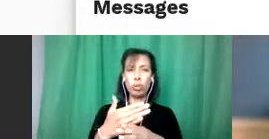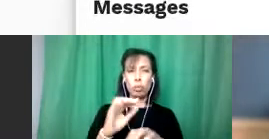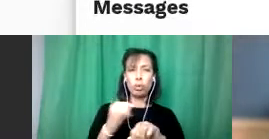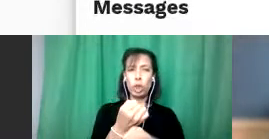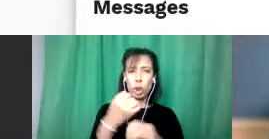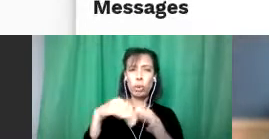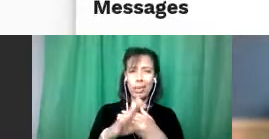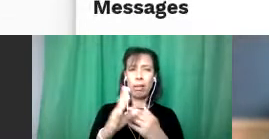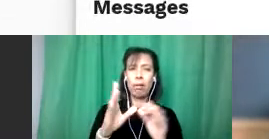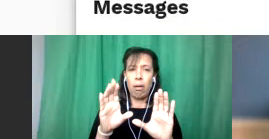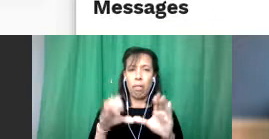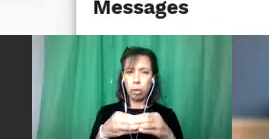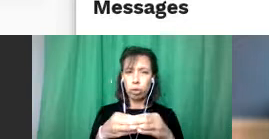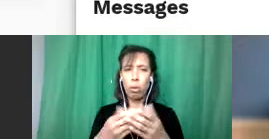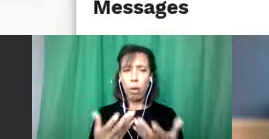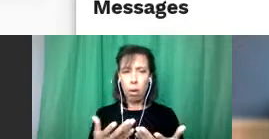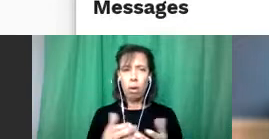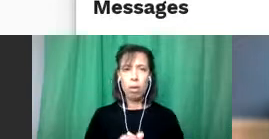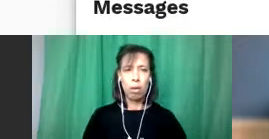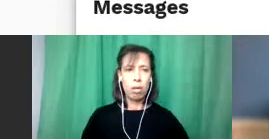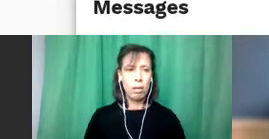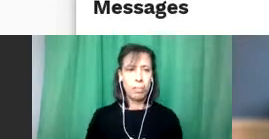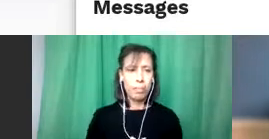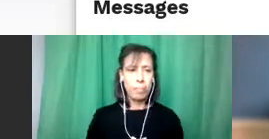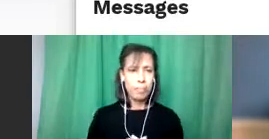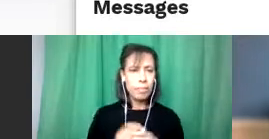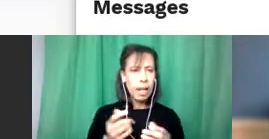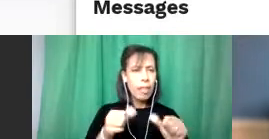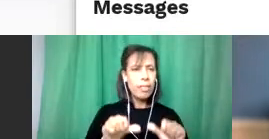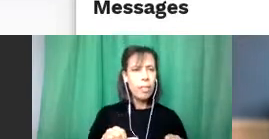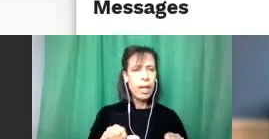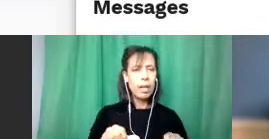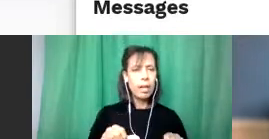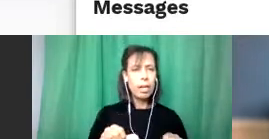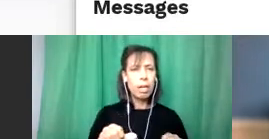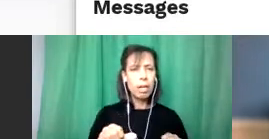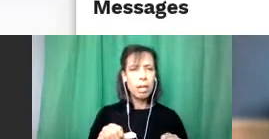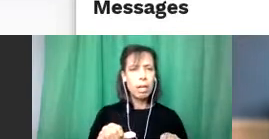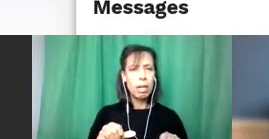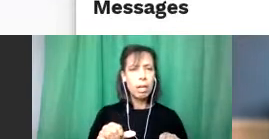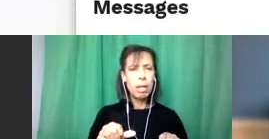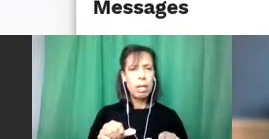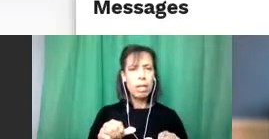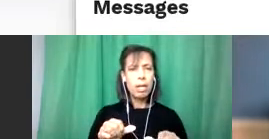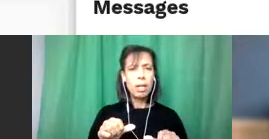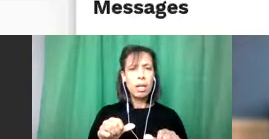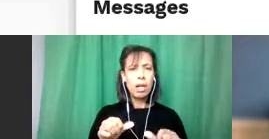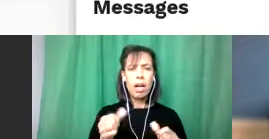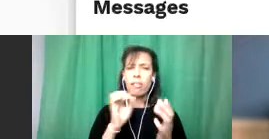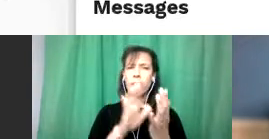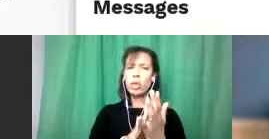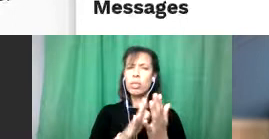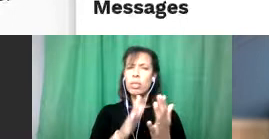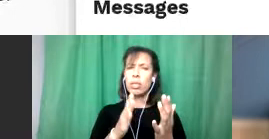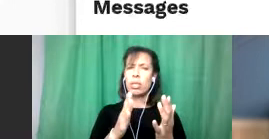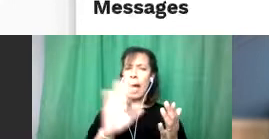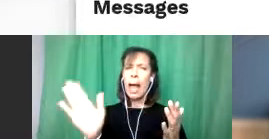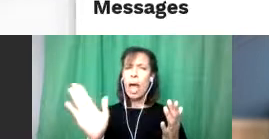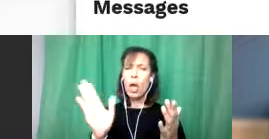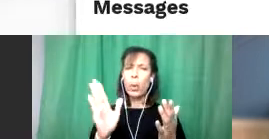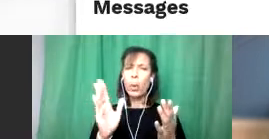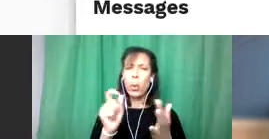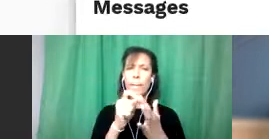I can't remember what I did here. I suggested I put a hello Padlet out there. I've been using this quite a lot.